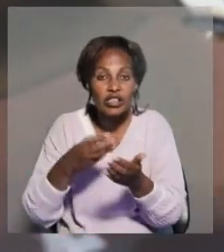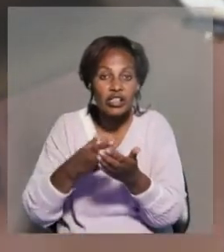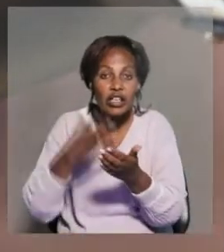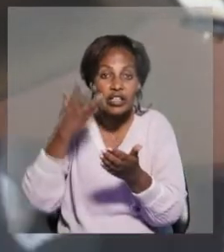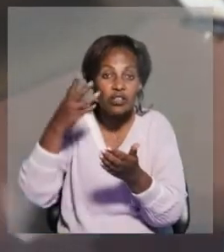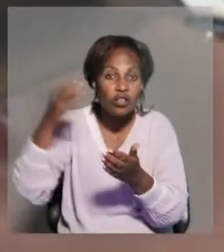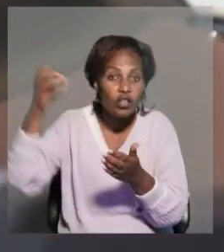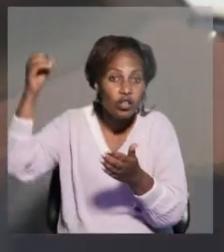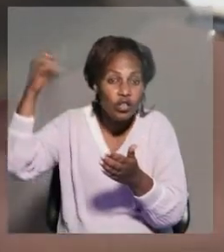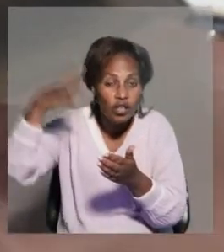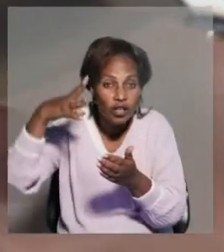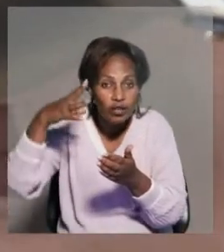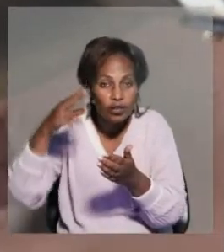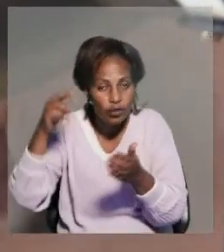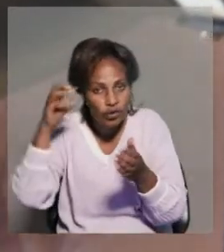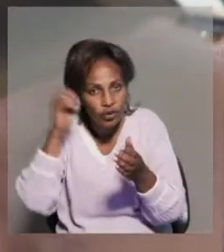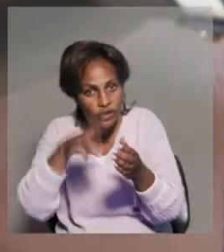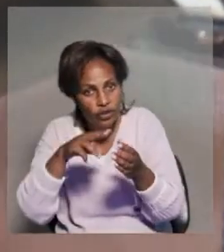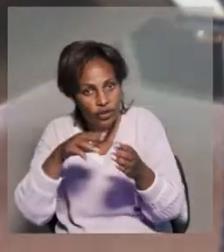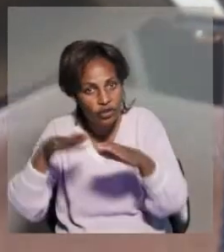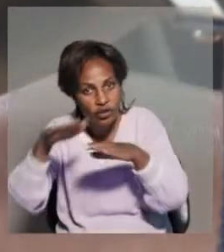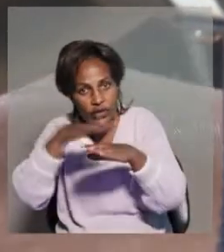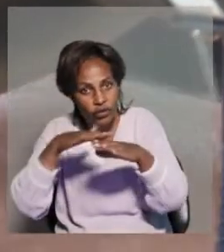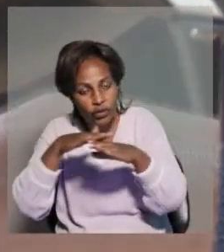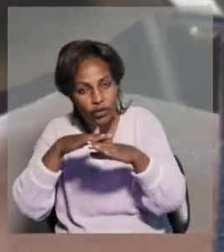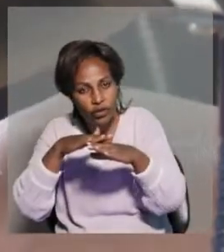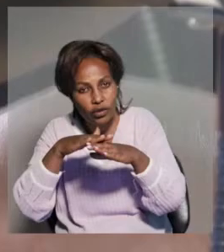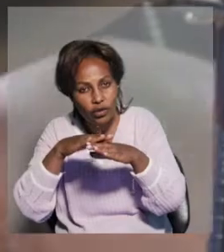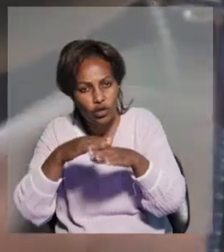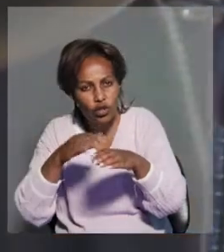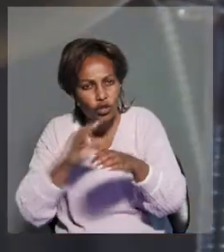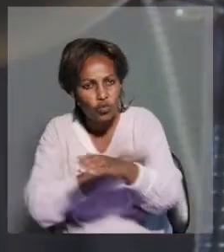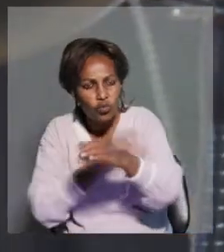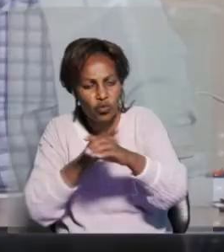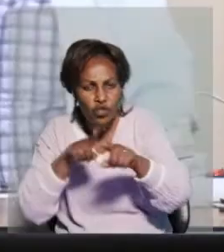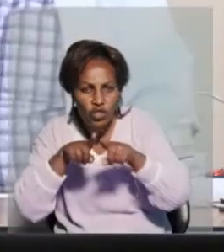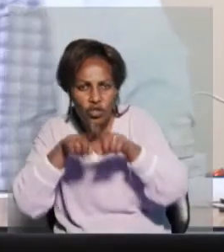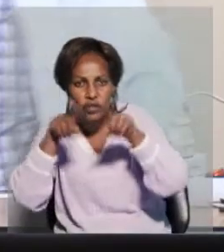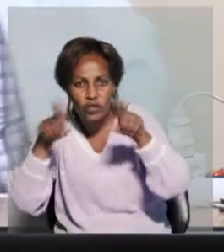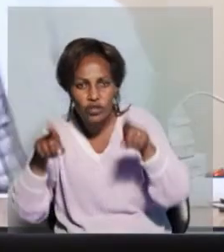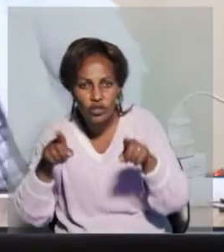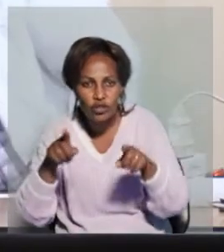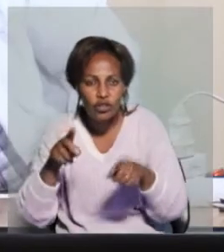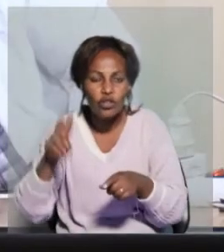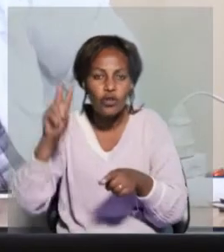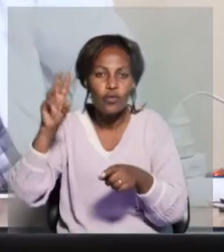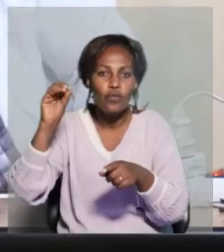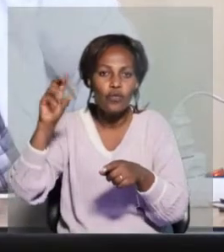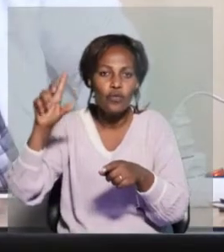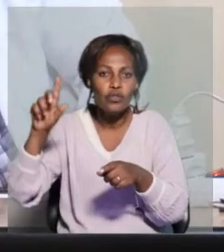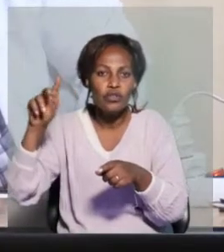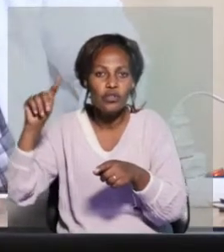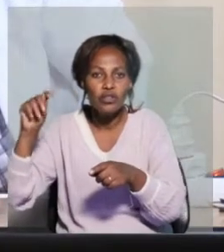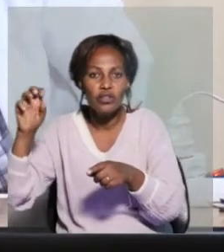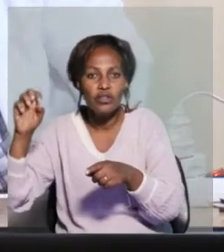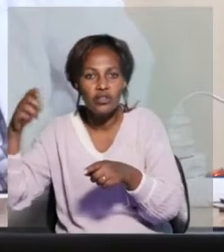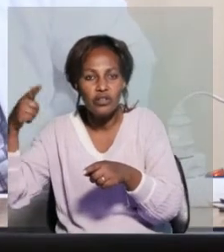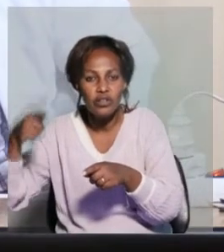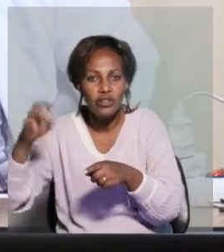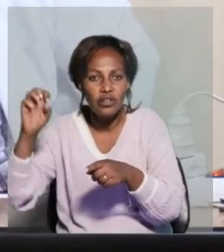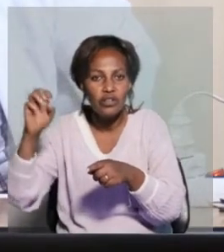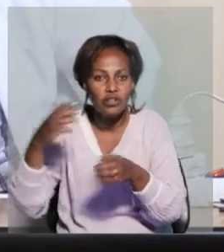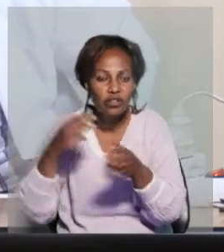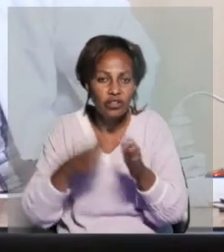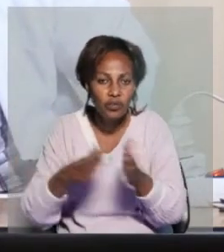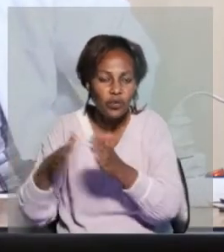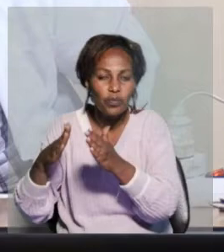there is light on this surface, it generates a potential difference, a voltage. You can see this. Look, these